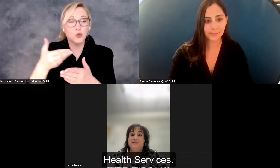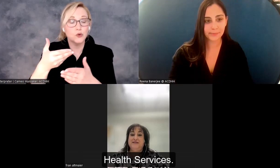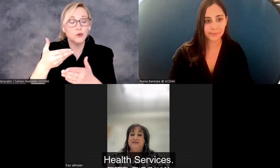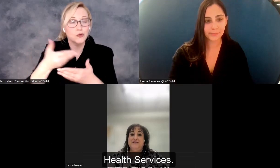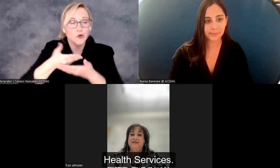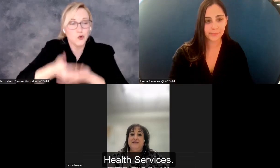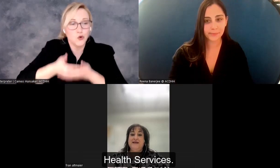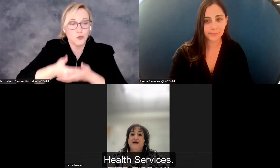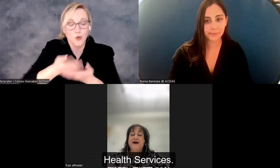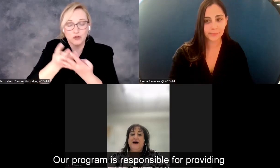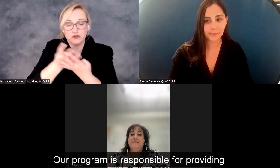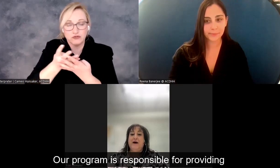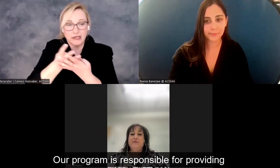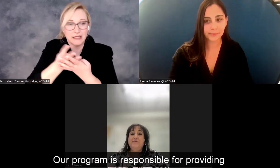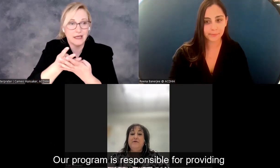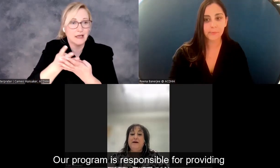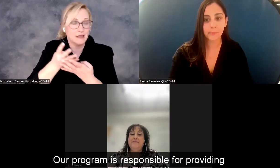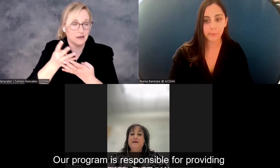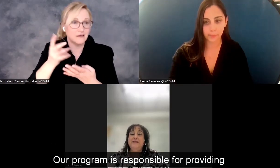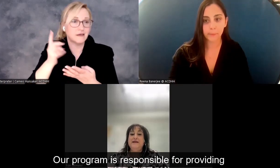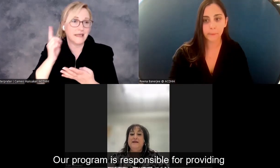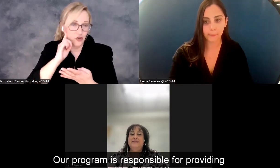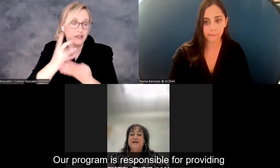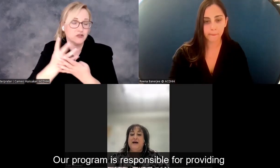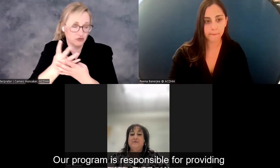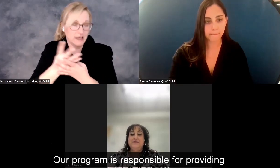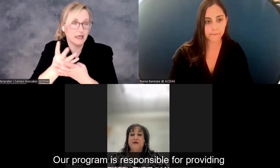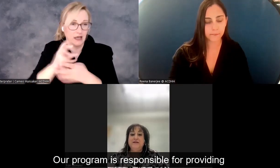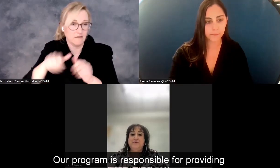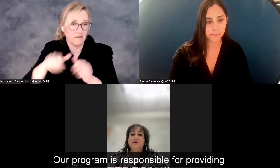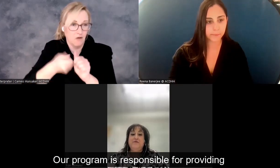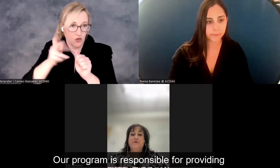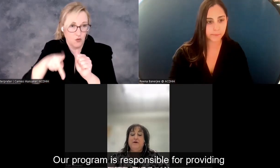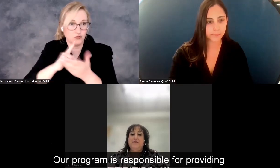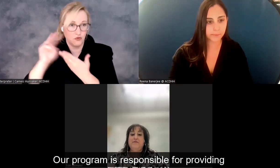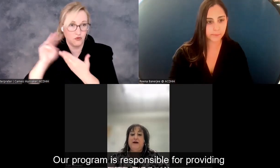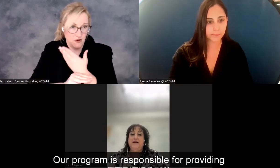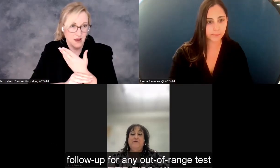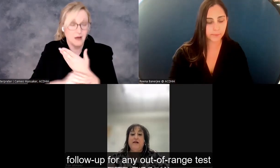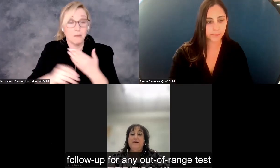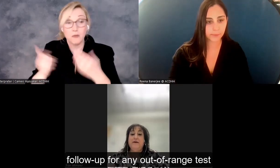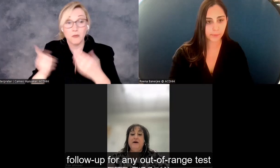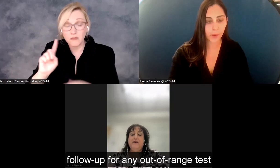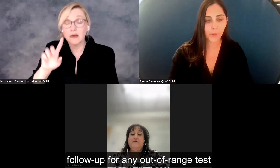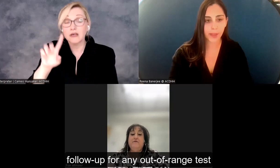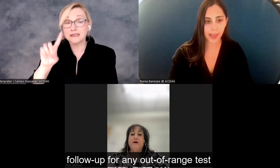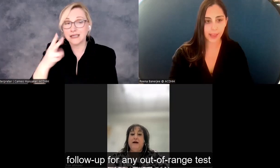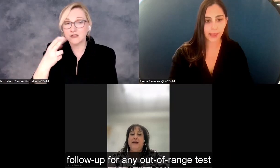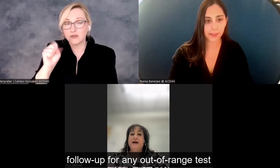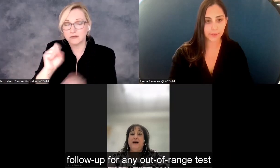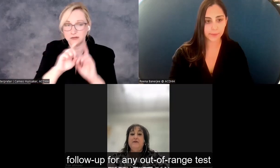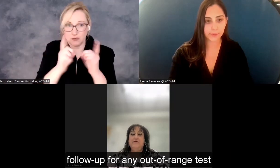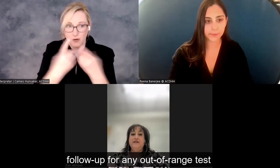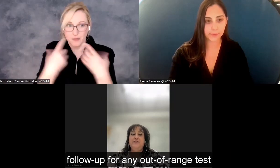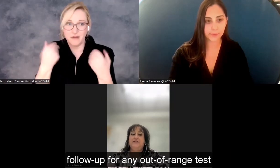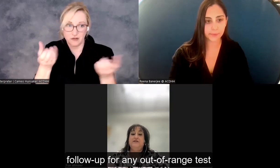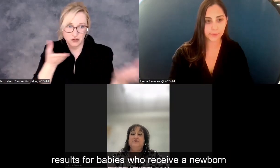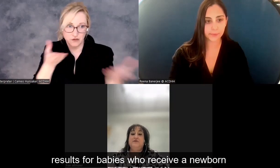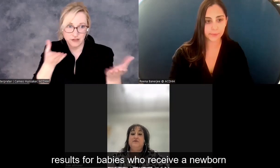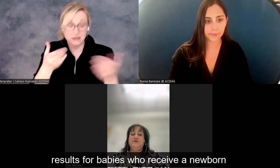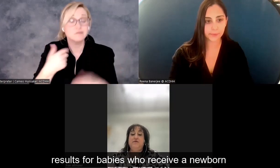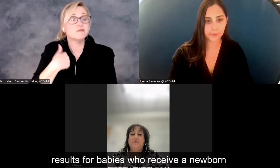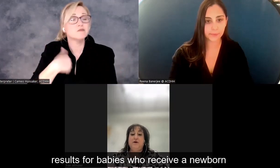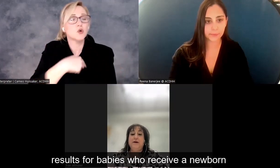Health Services. Our program is responsible for providing follow-up for any out-of-range